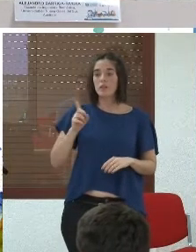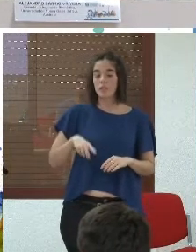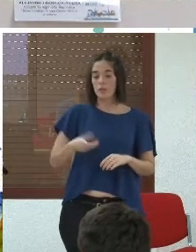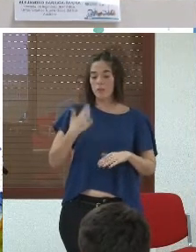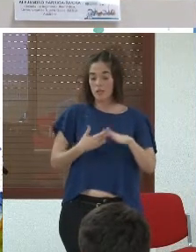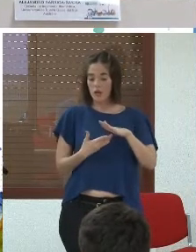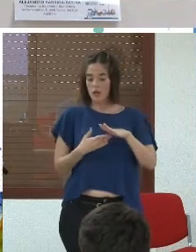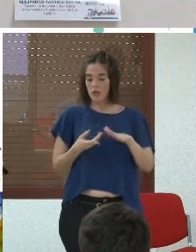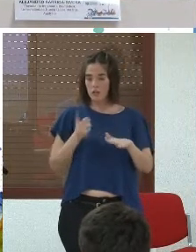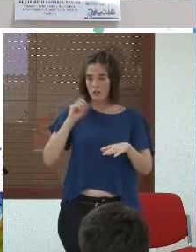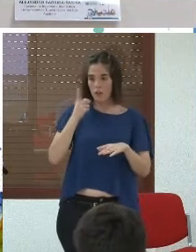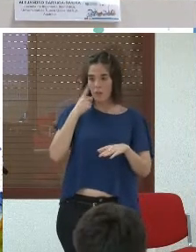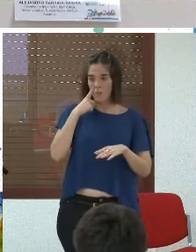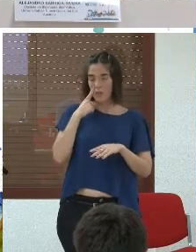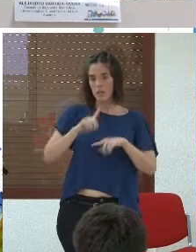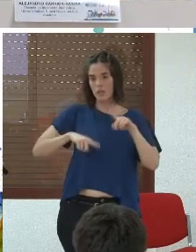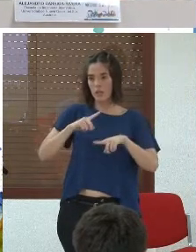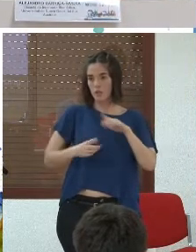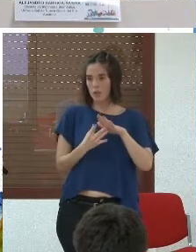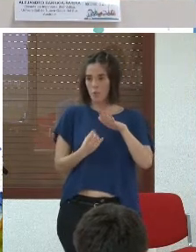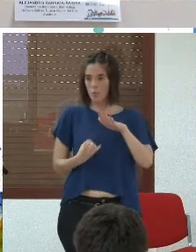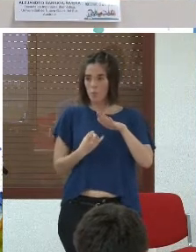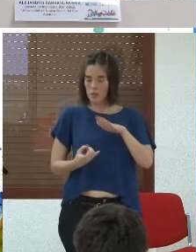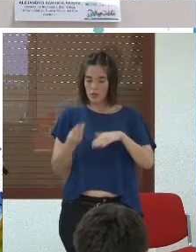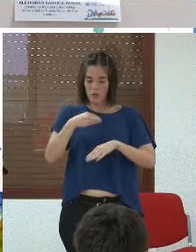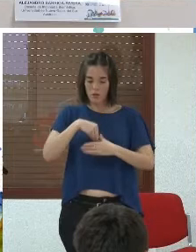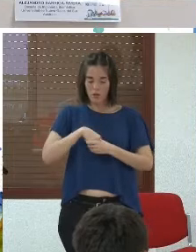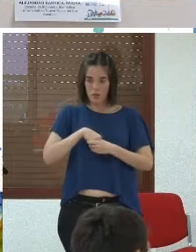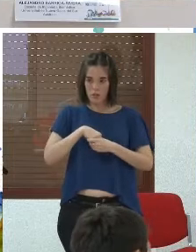problem, and it detects the type of gait with the sensor.